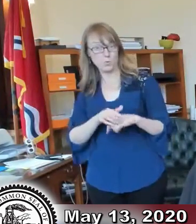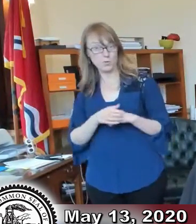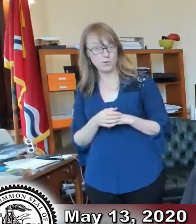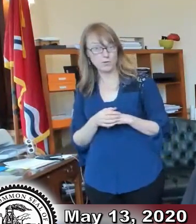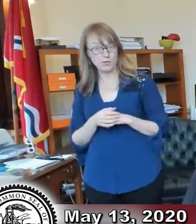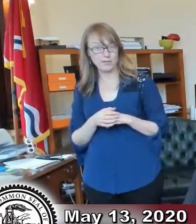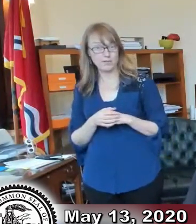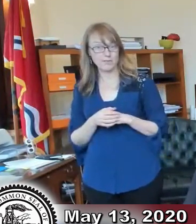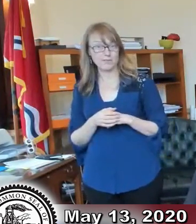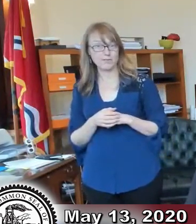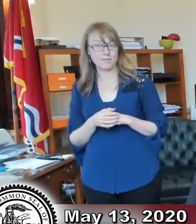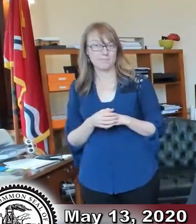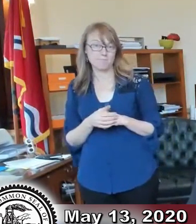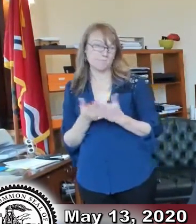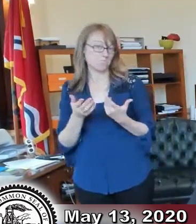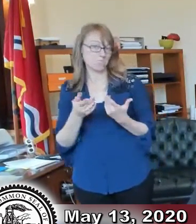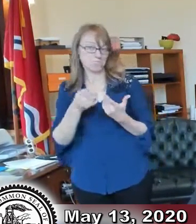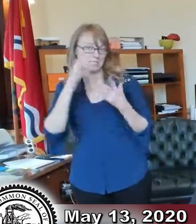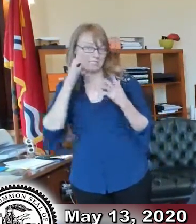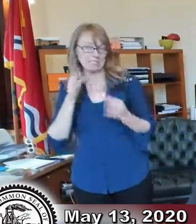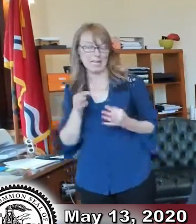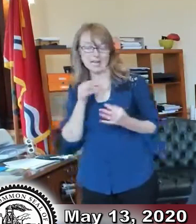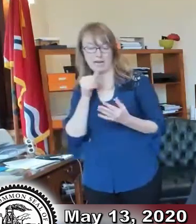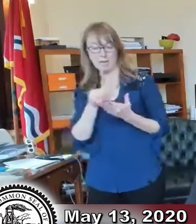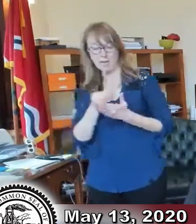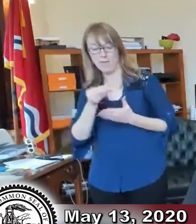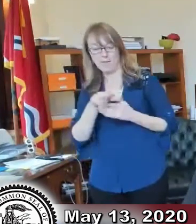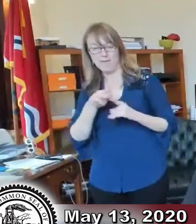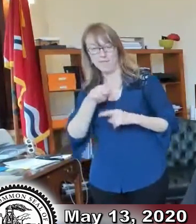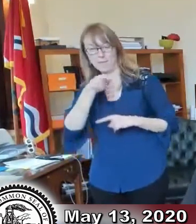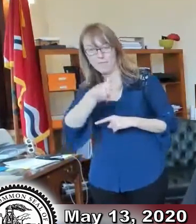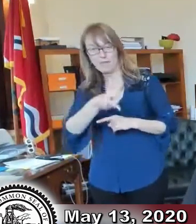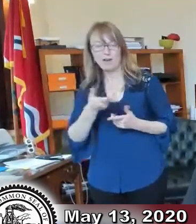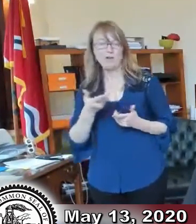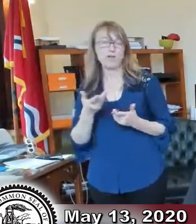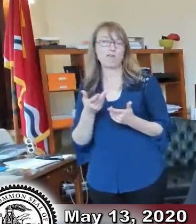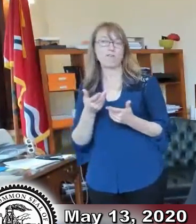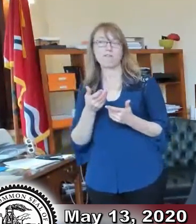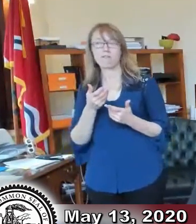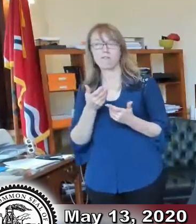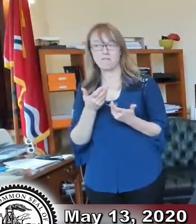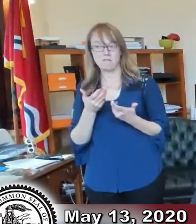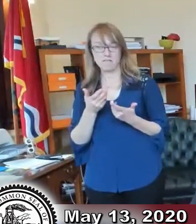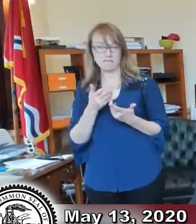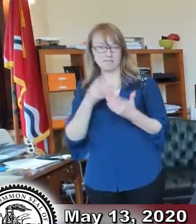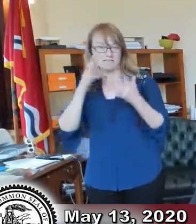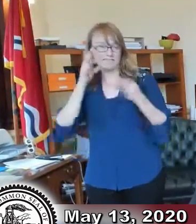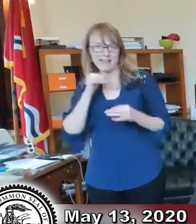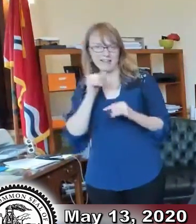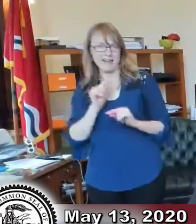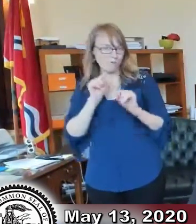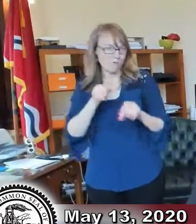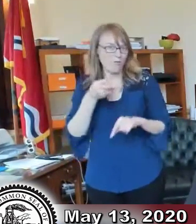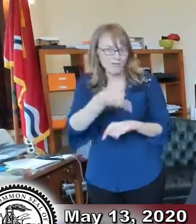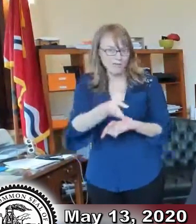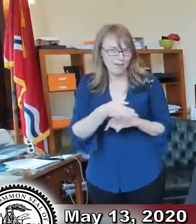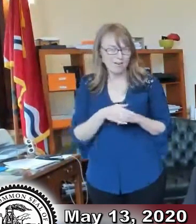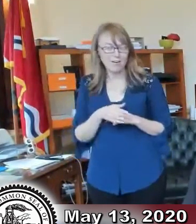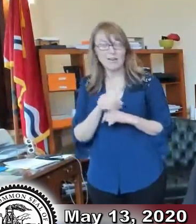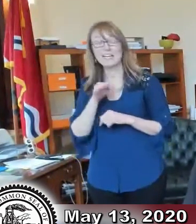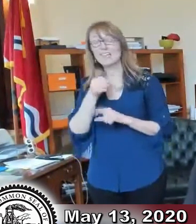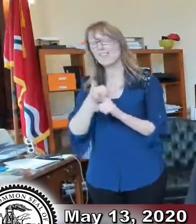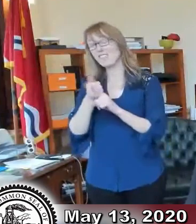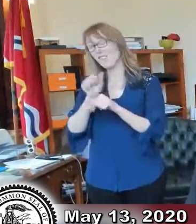won't want to patronize those businesses, shop at those stores, or eat at those restaurants. If you work at one of those businesses that